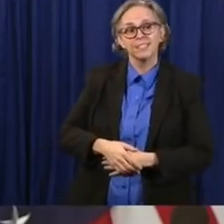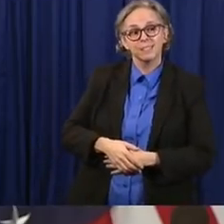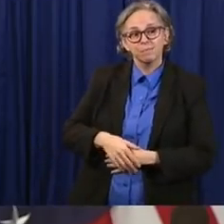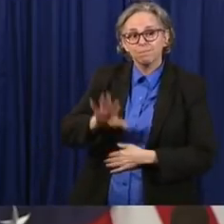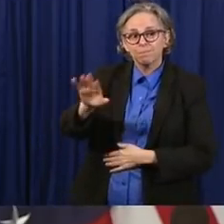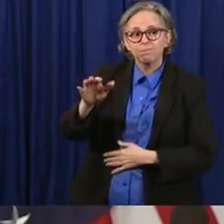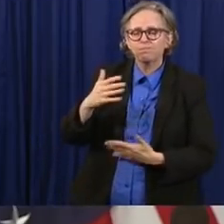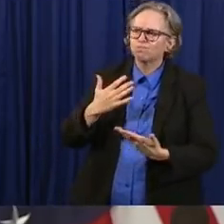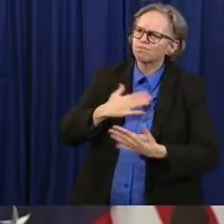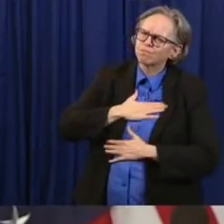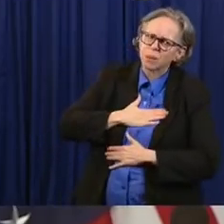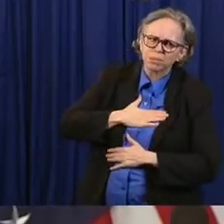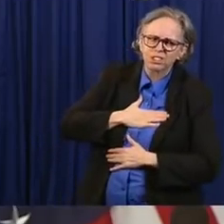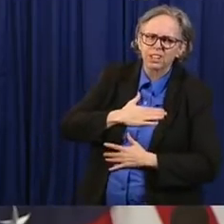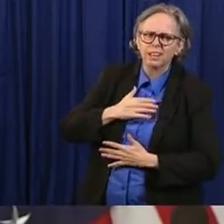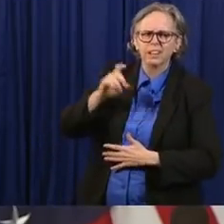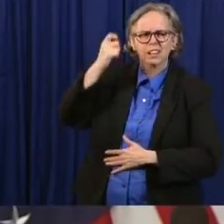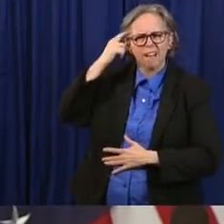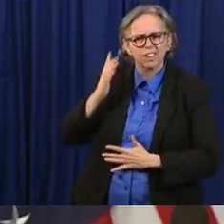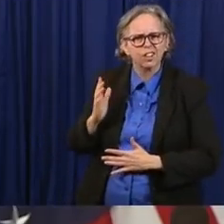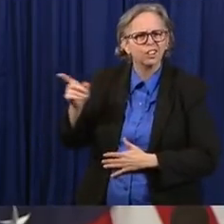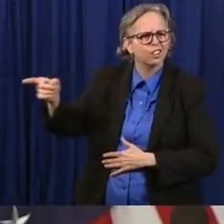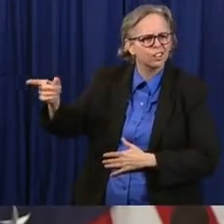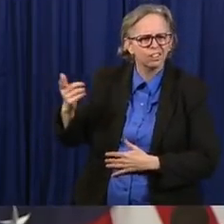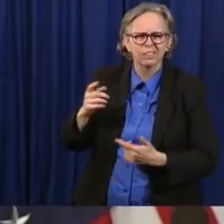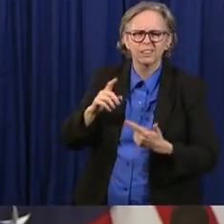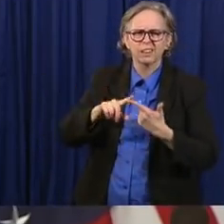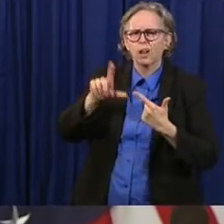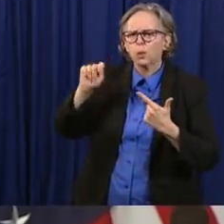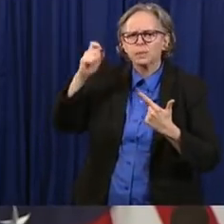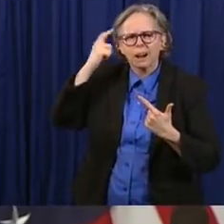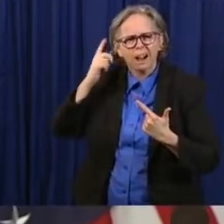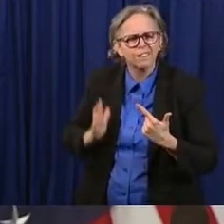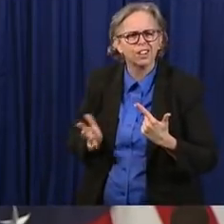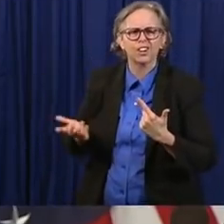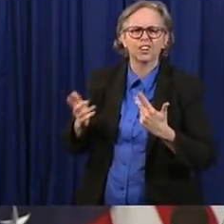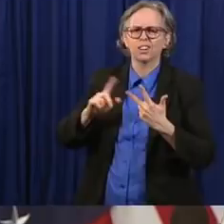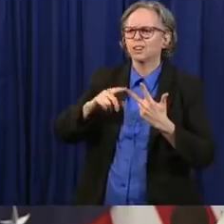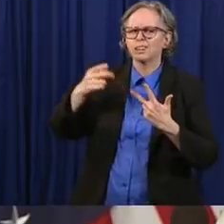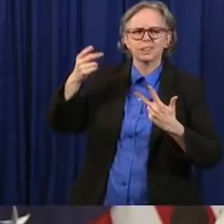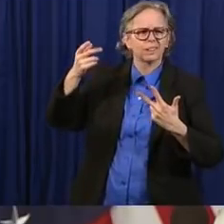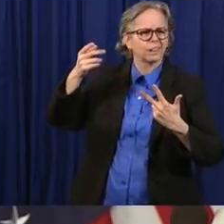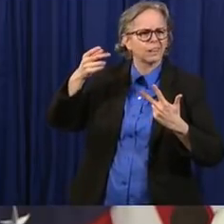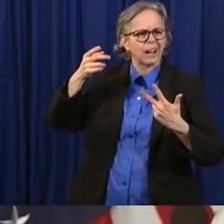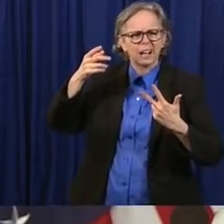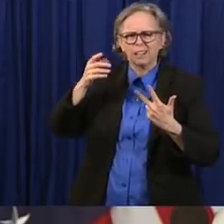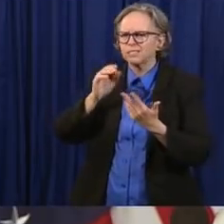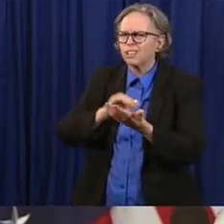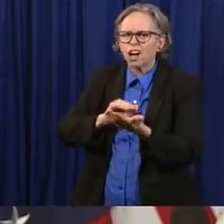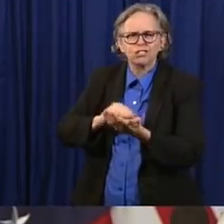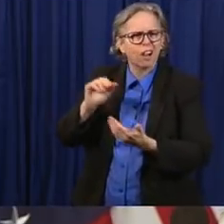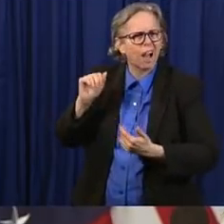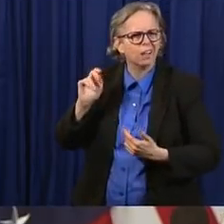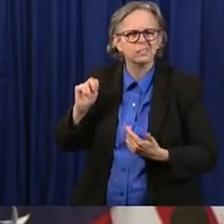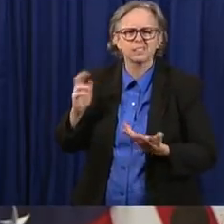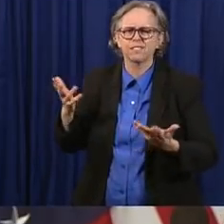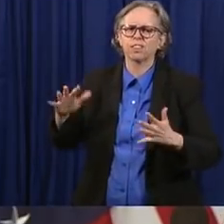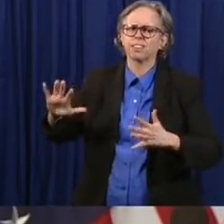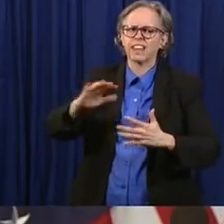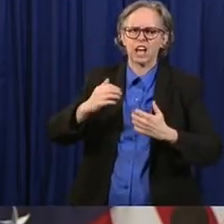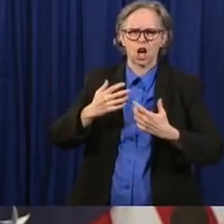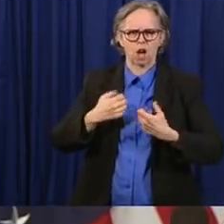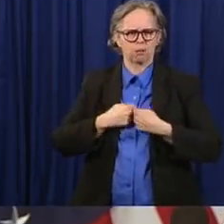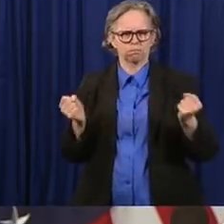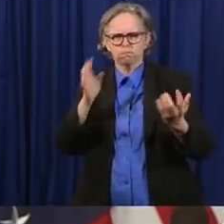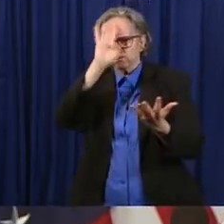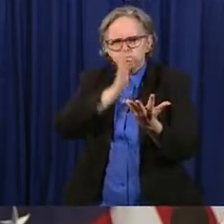Governor DeWine, Lieutenant Governor Husted, and Dr. Amy Acton for their transparency, leadership, and bold decisions